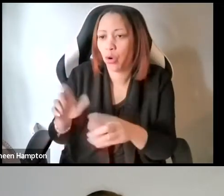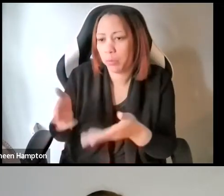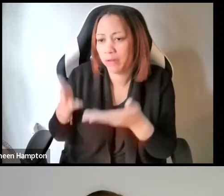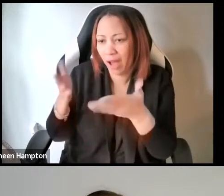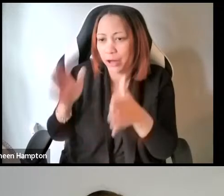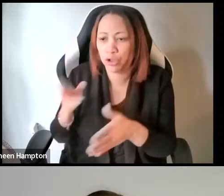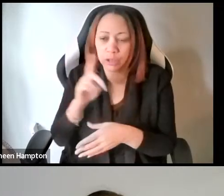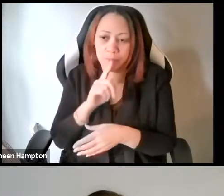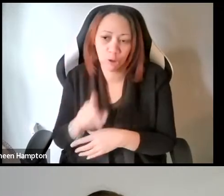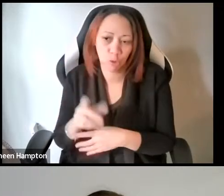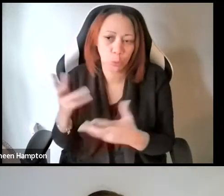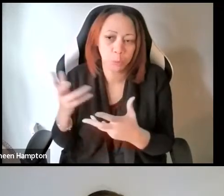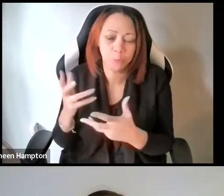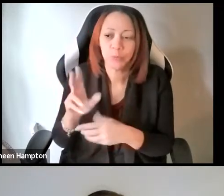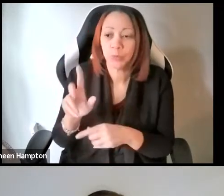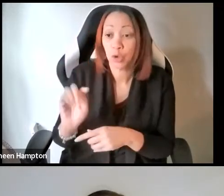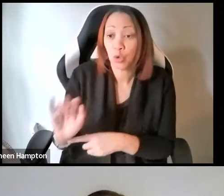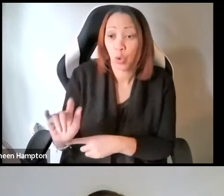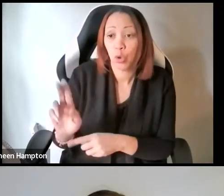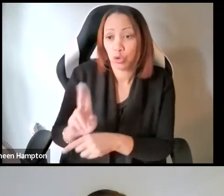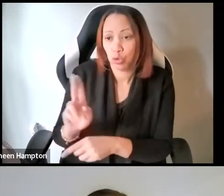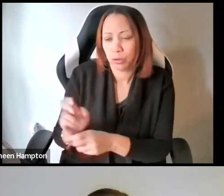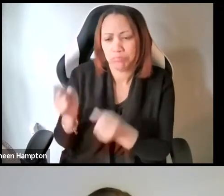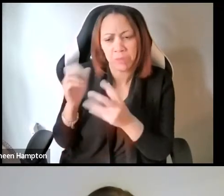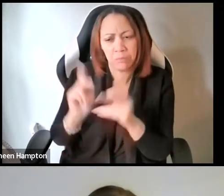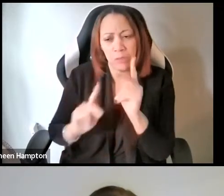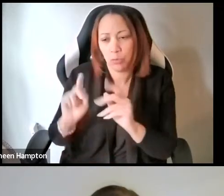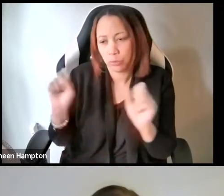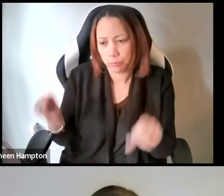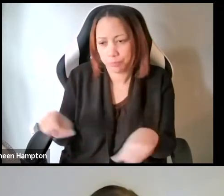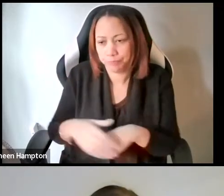is utilized by as many people as possible.